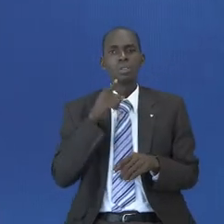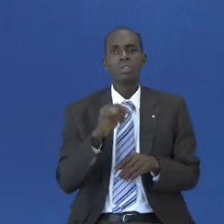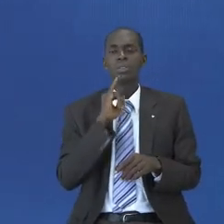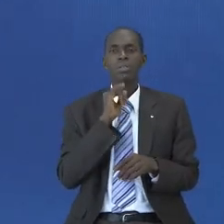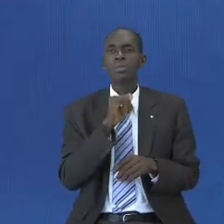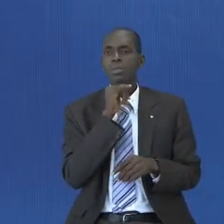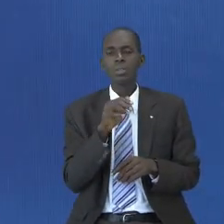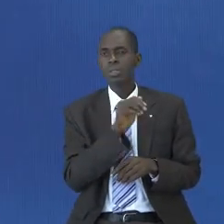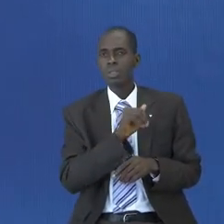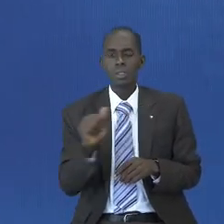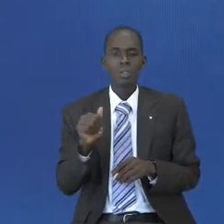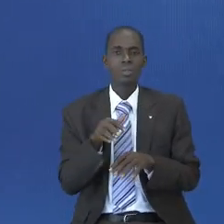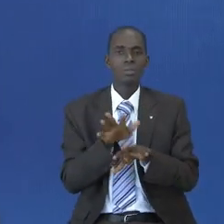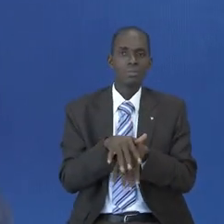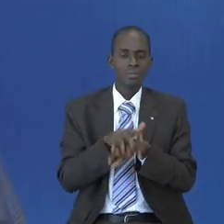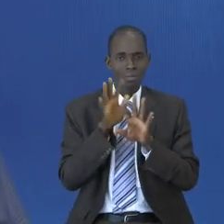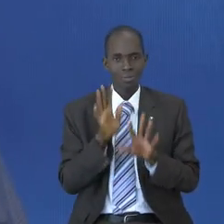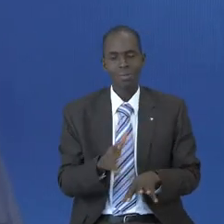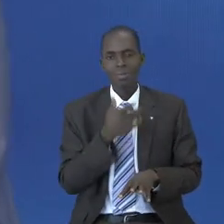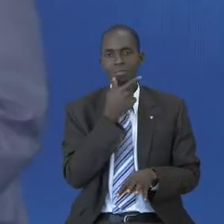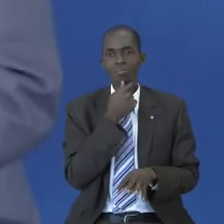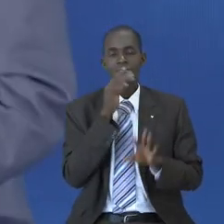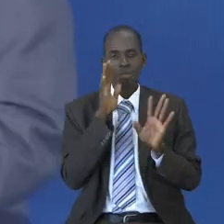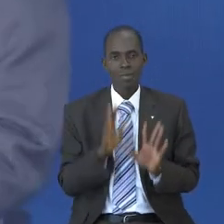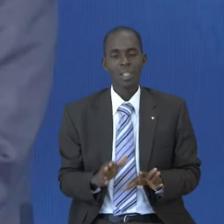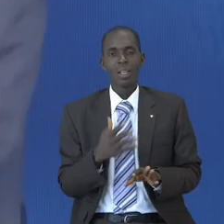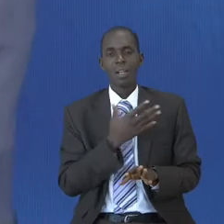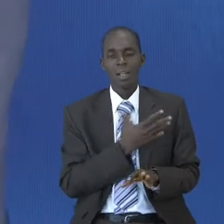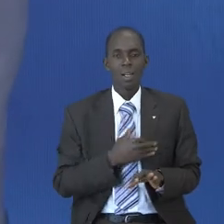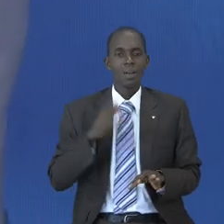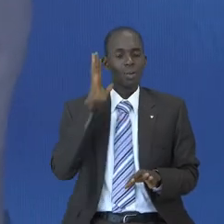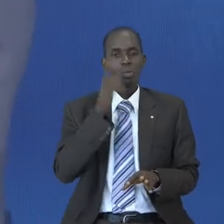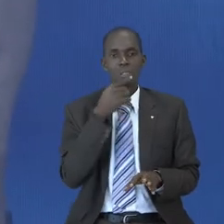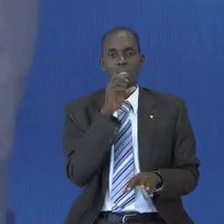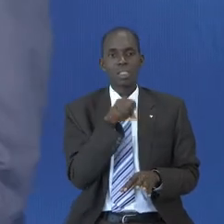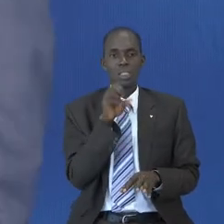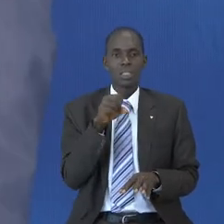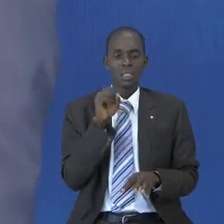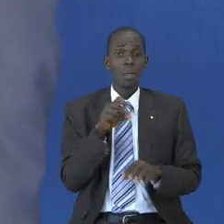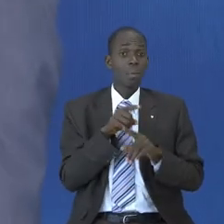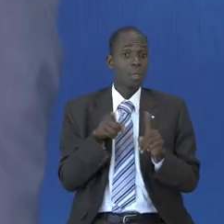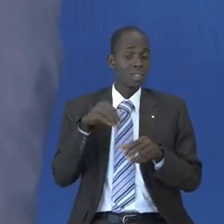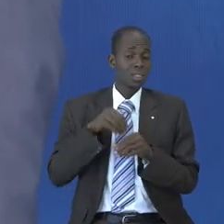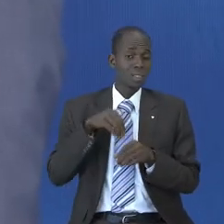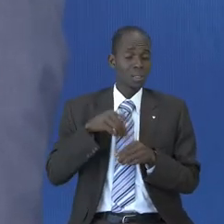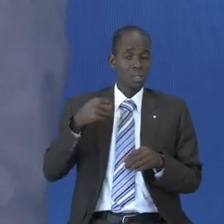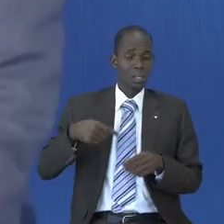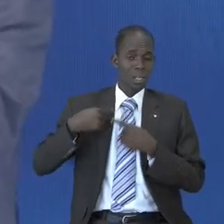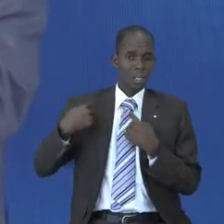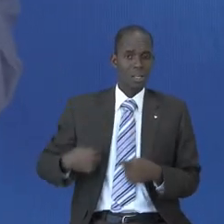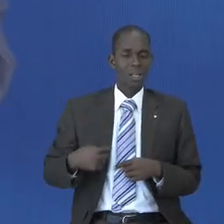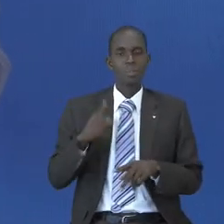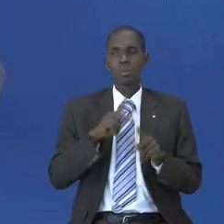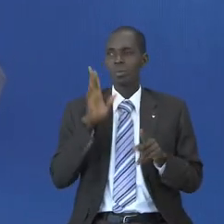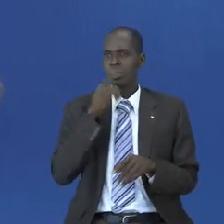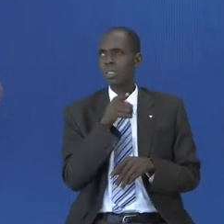sycophant that will be saying, yes, yes, yes, madam, yes, madam. And in the heart, he doesn't. This man is peculiar.